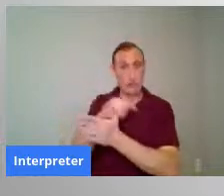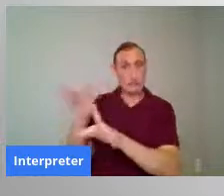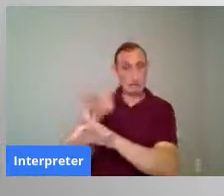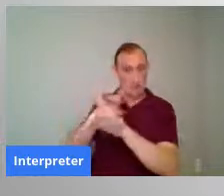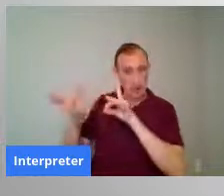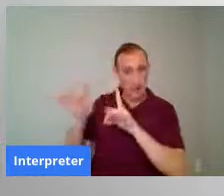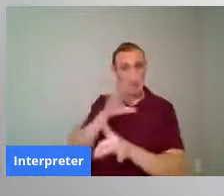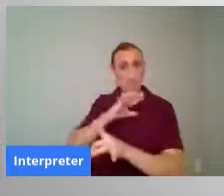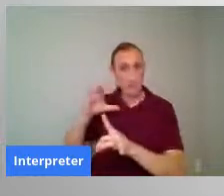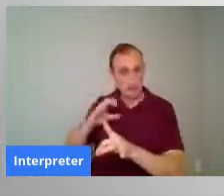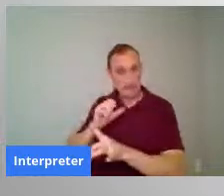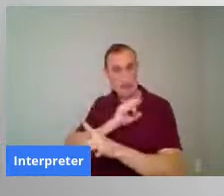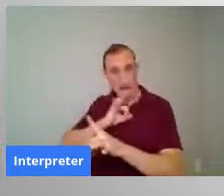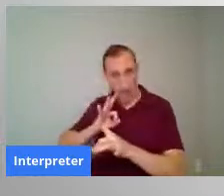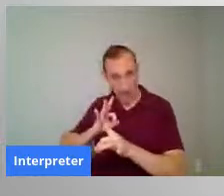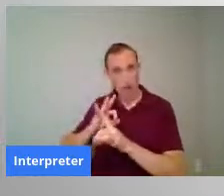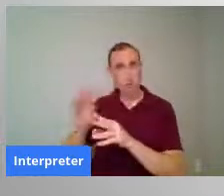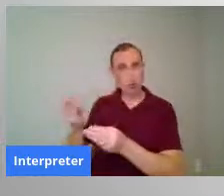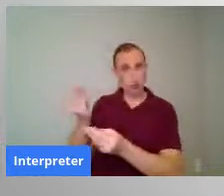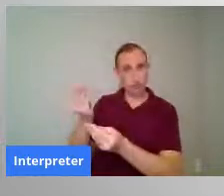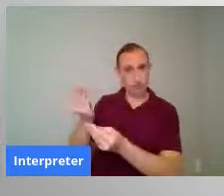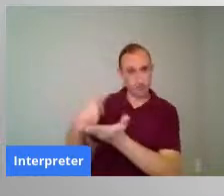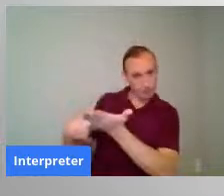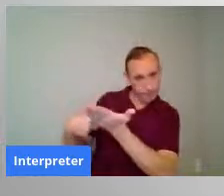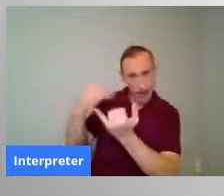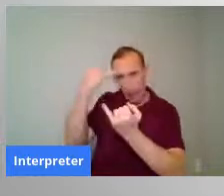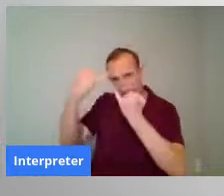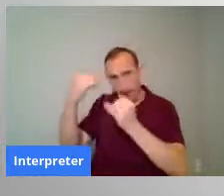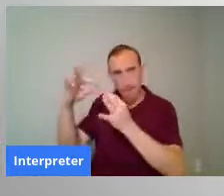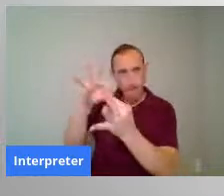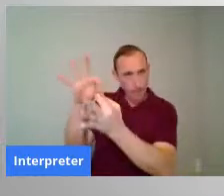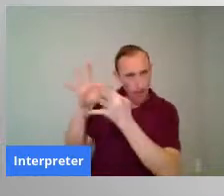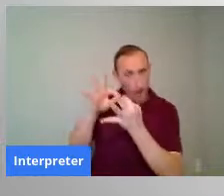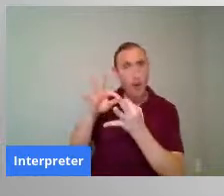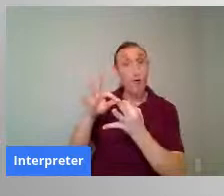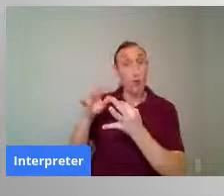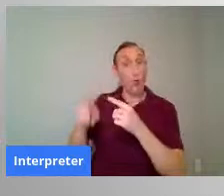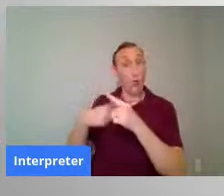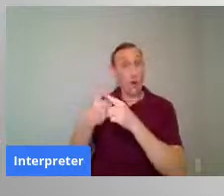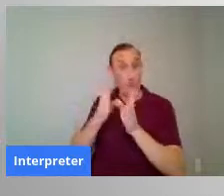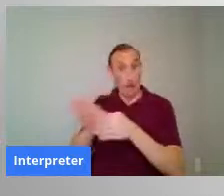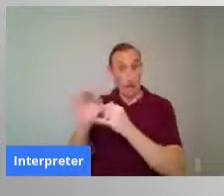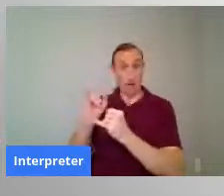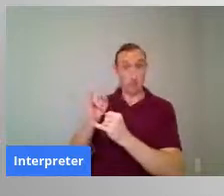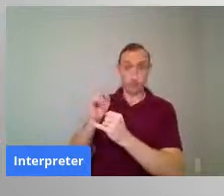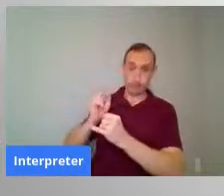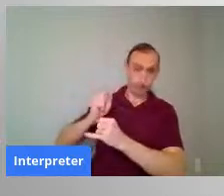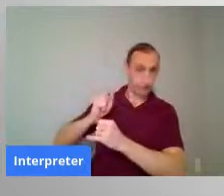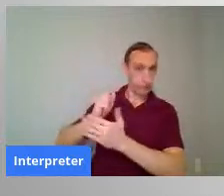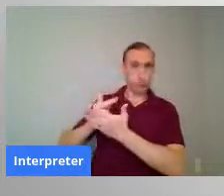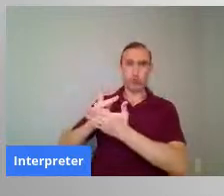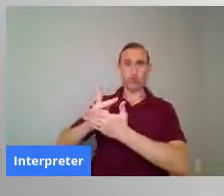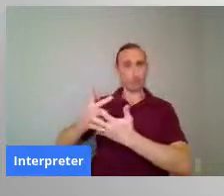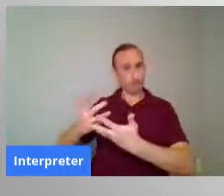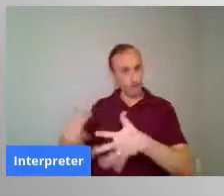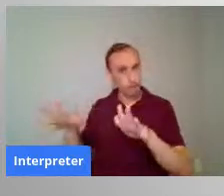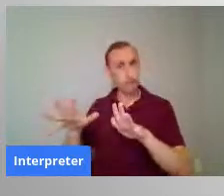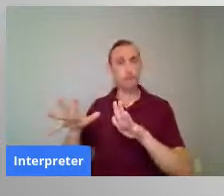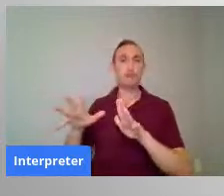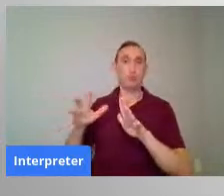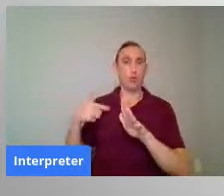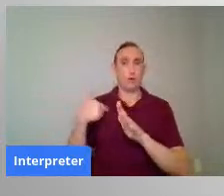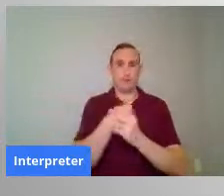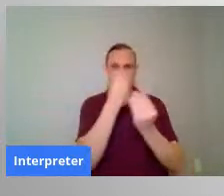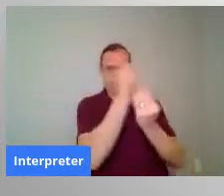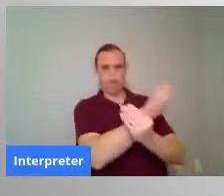us some ideas and some feedback. So once we have some finalized plans, we will share those. Our desire